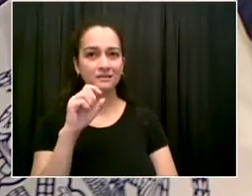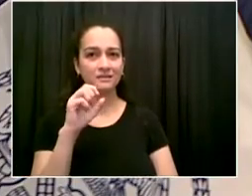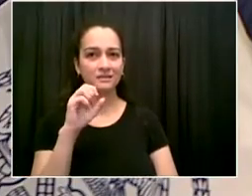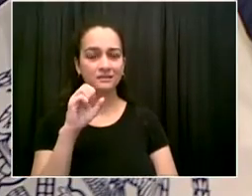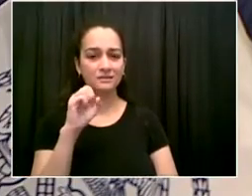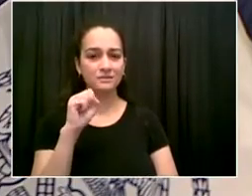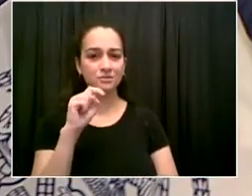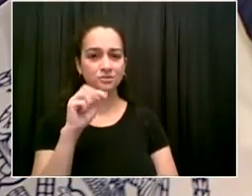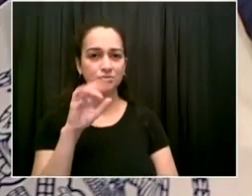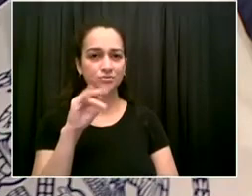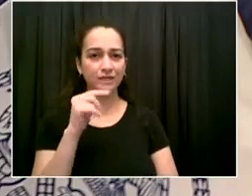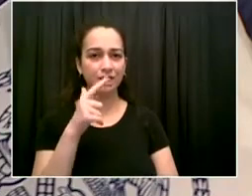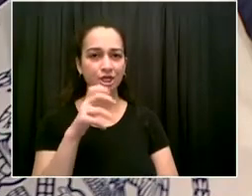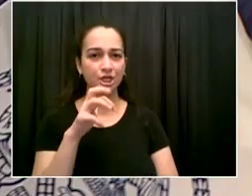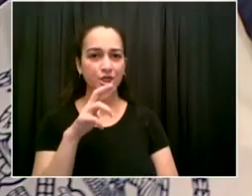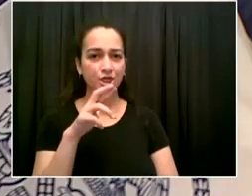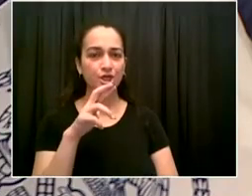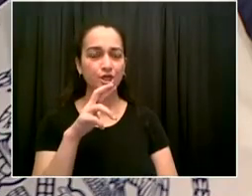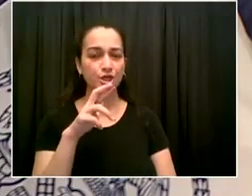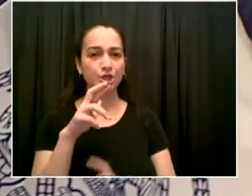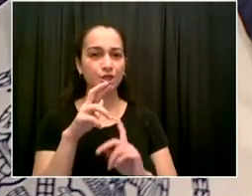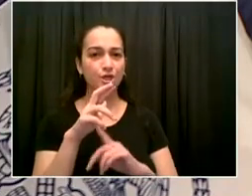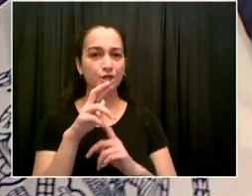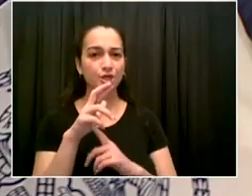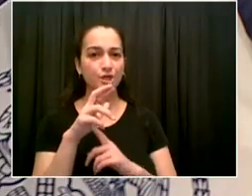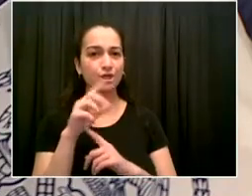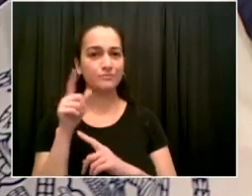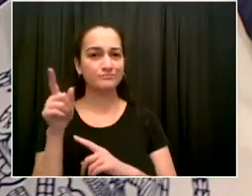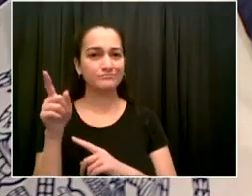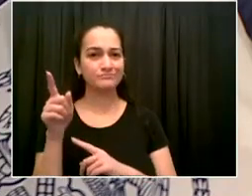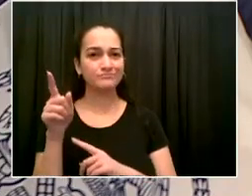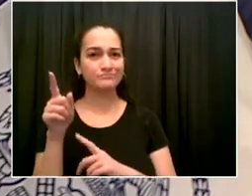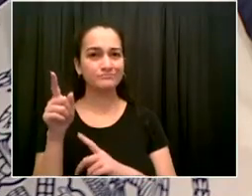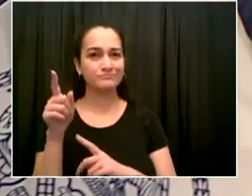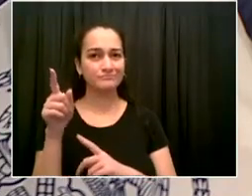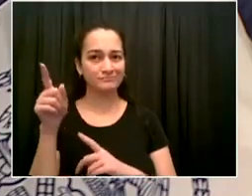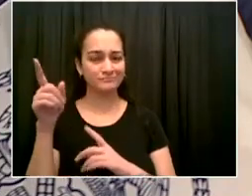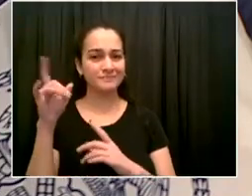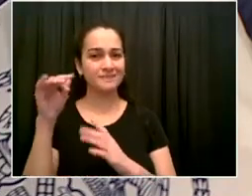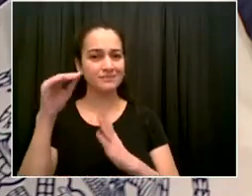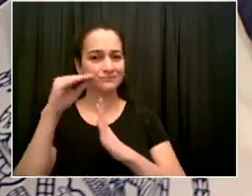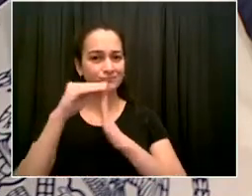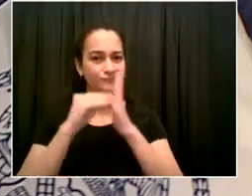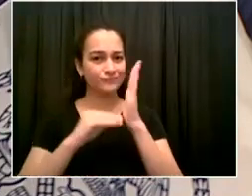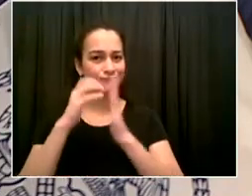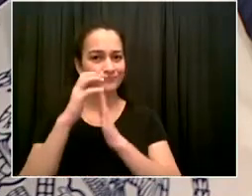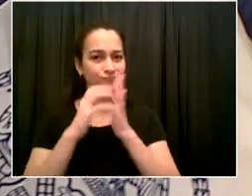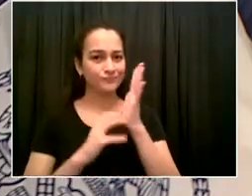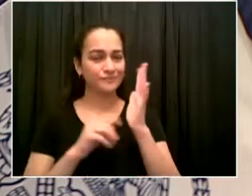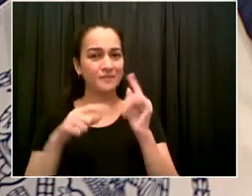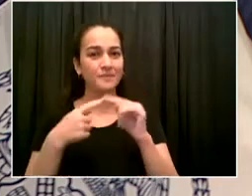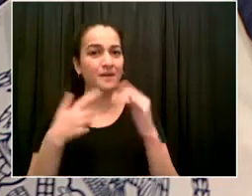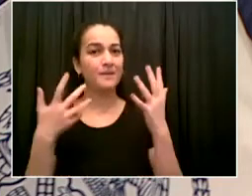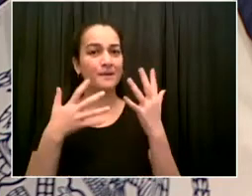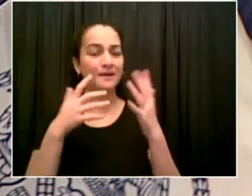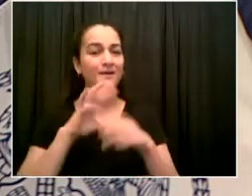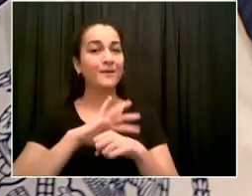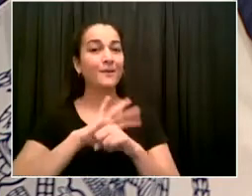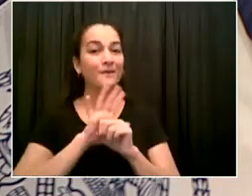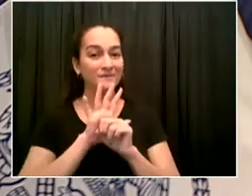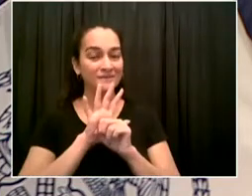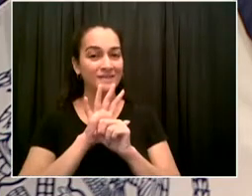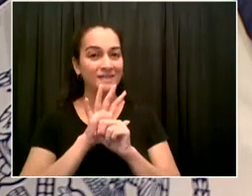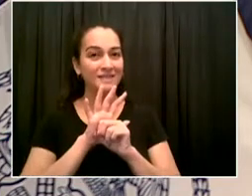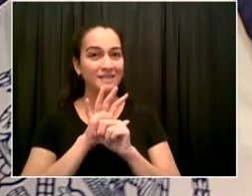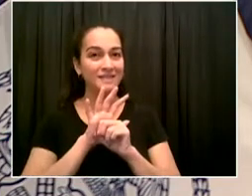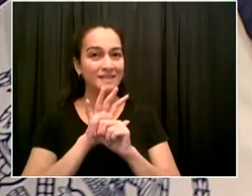lacked an operational plan. You delayed operational planning for an outbreak. You didn't manage